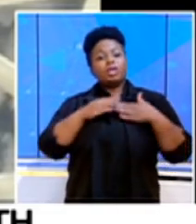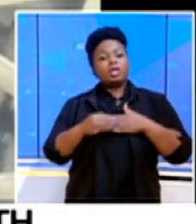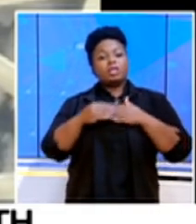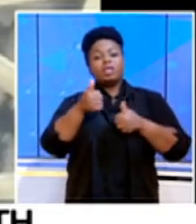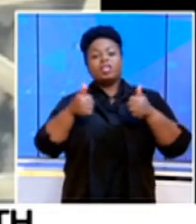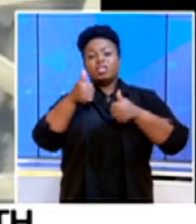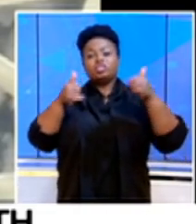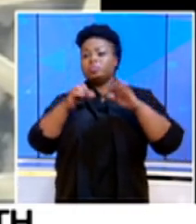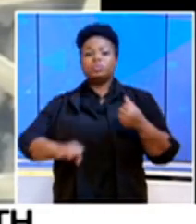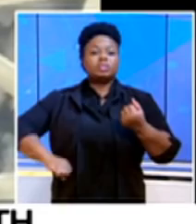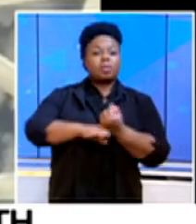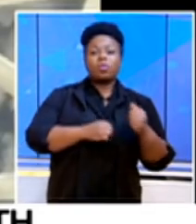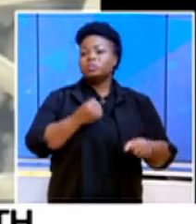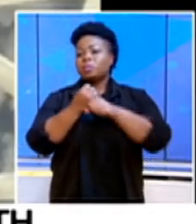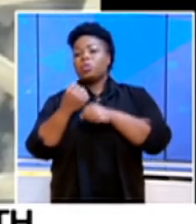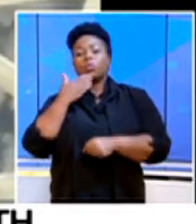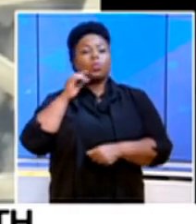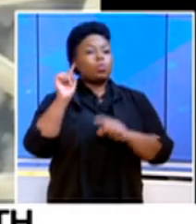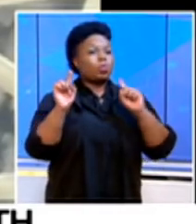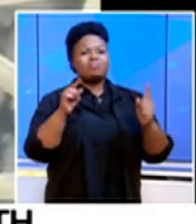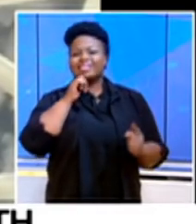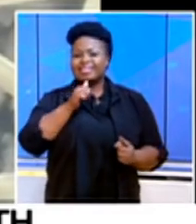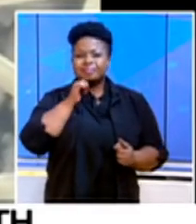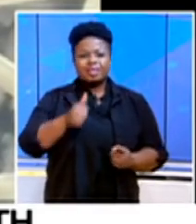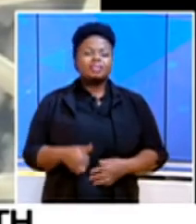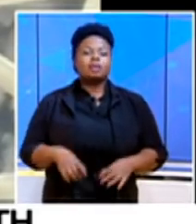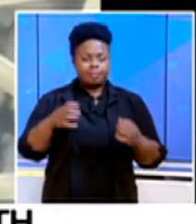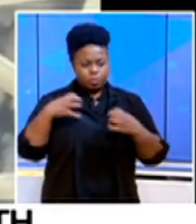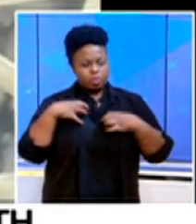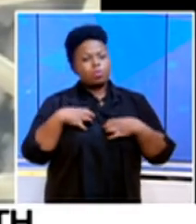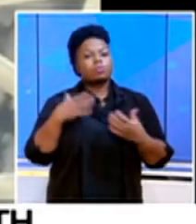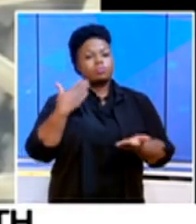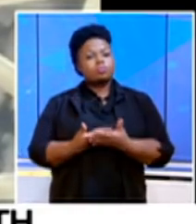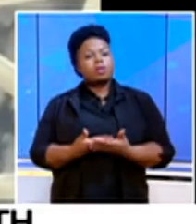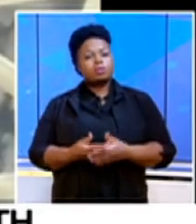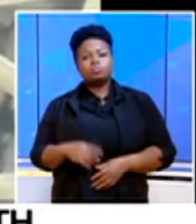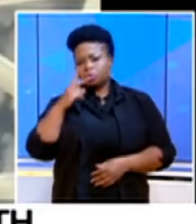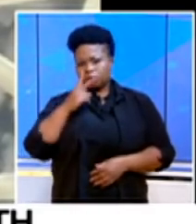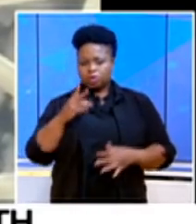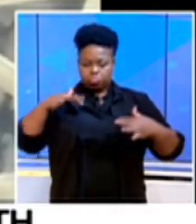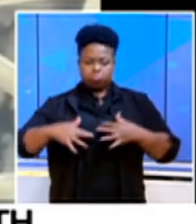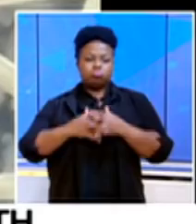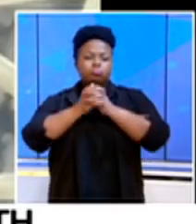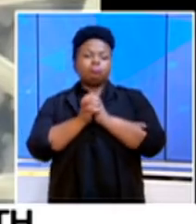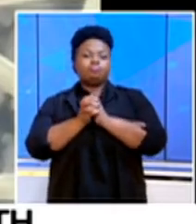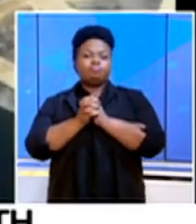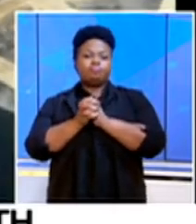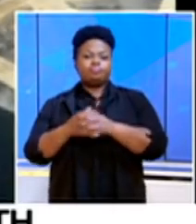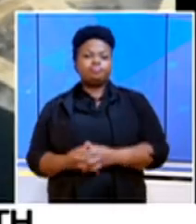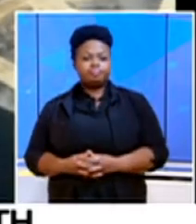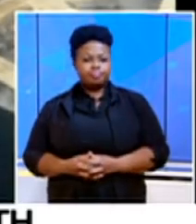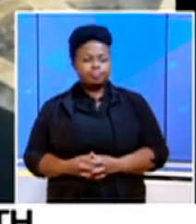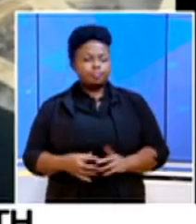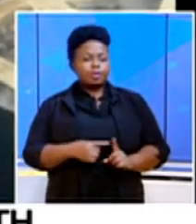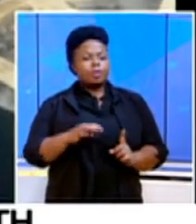we support in the African National Congress, must on its own be seen to be sponsoring unity well within our ranks. Mr.